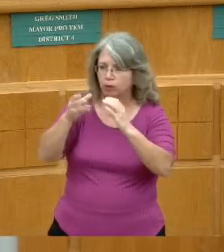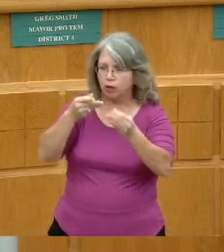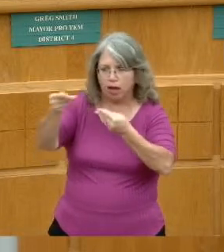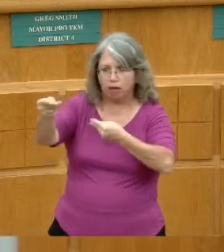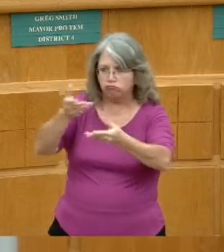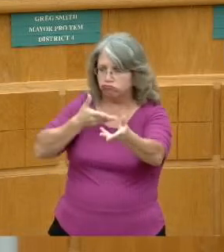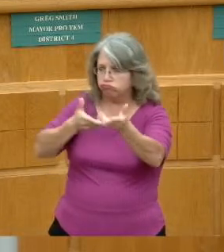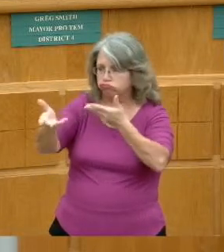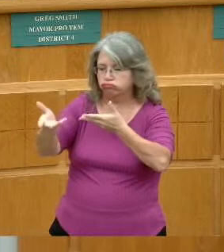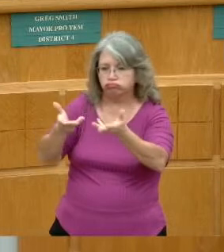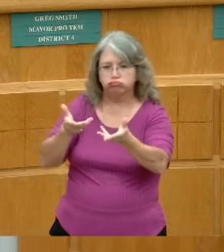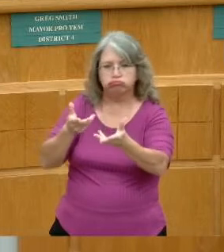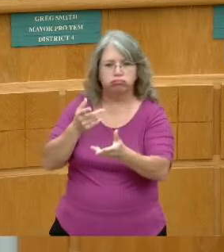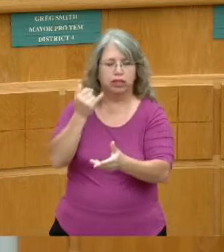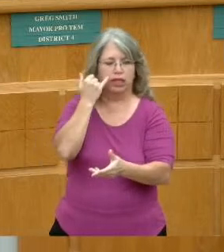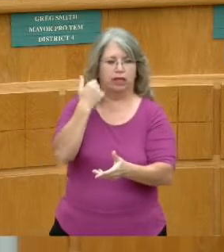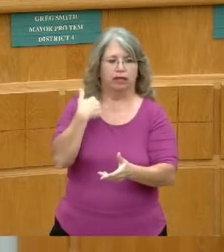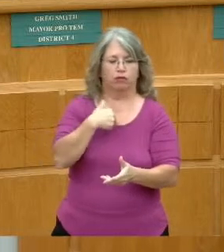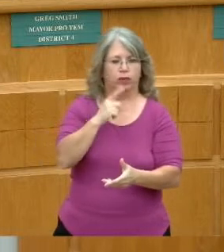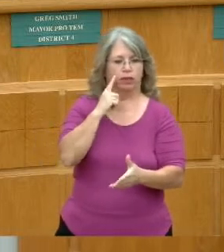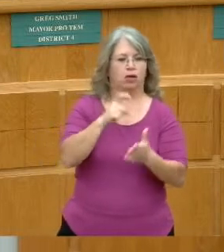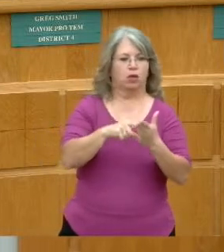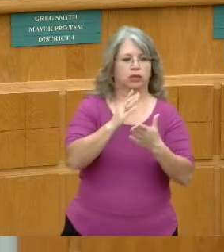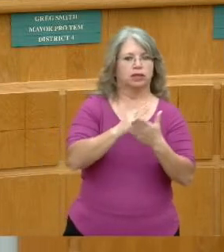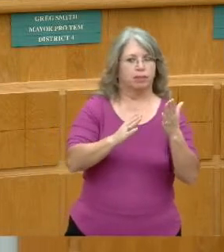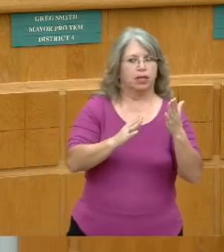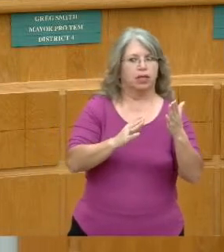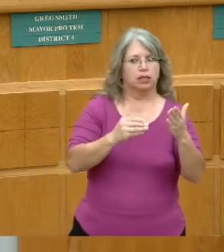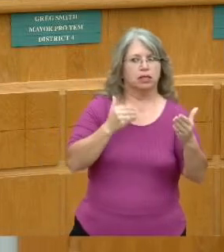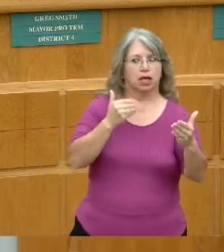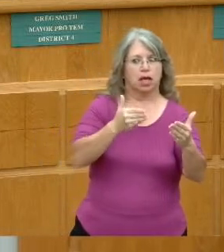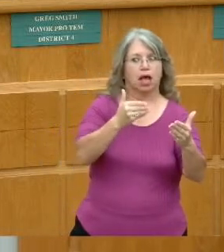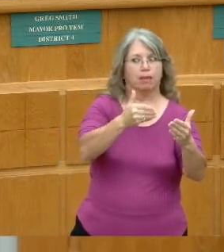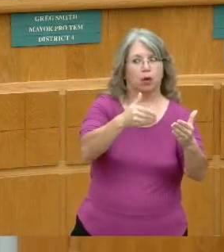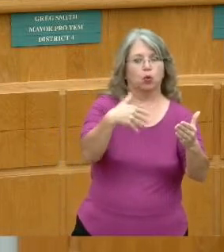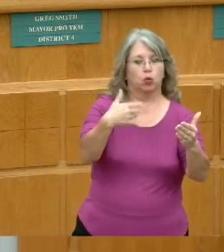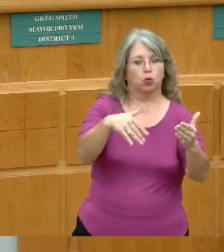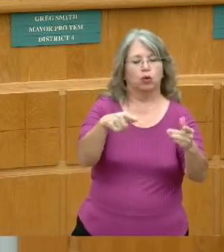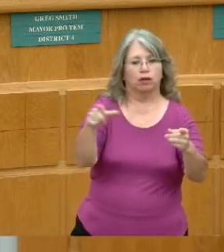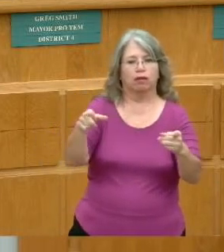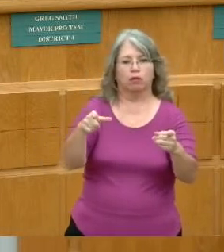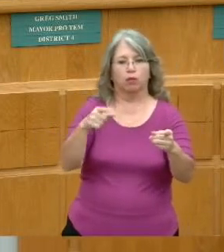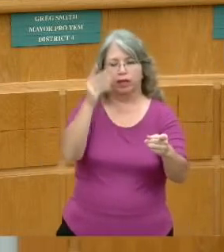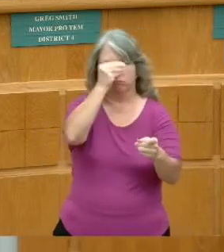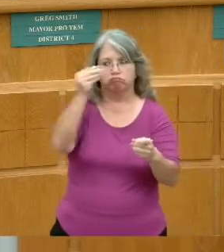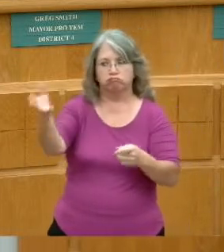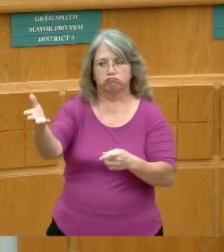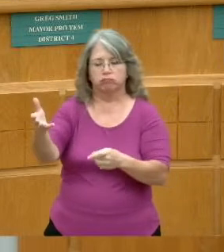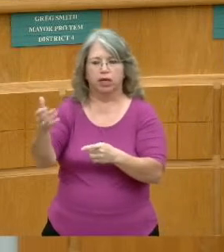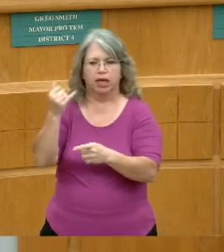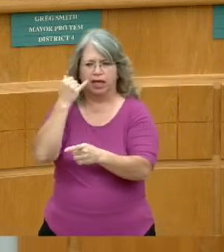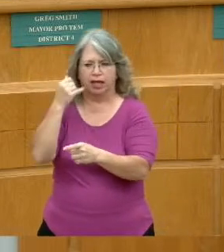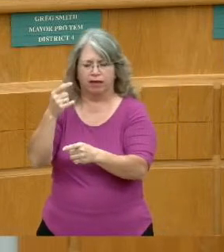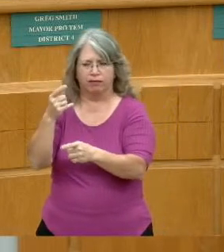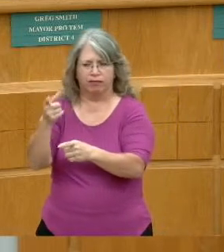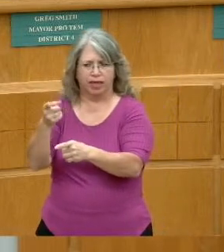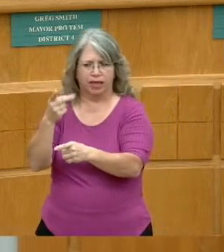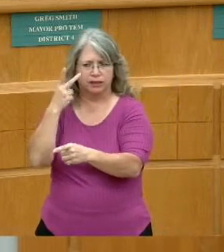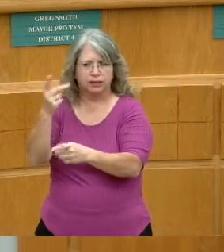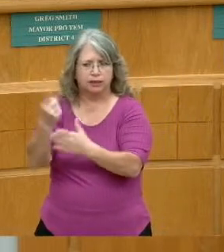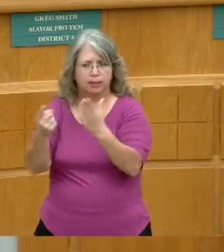If we see something looming on the horizon, we can let them know. And if they're seeing something on the ground that we're not getting out of the models, they let us